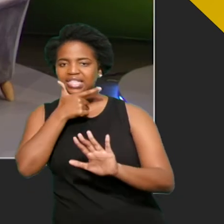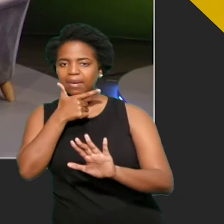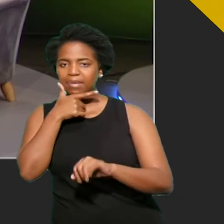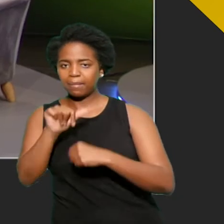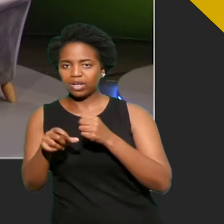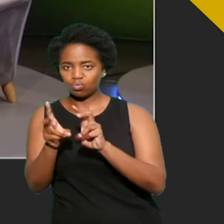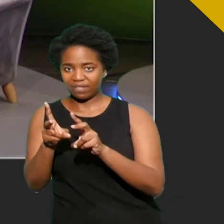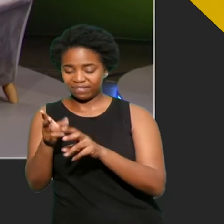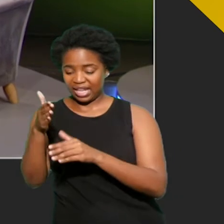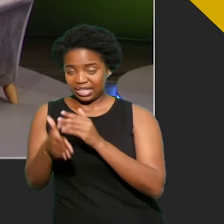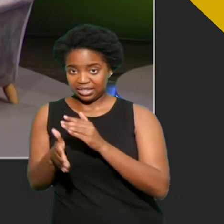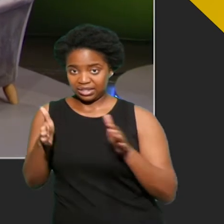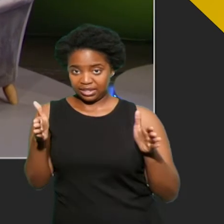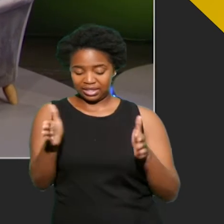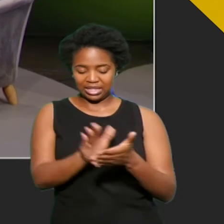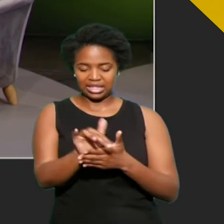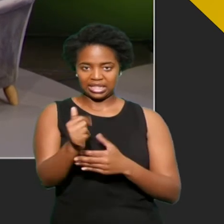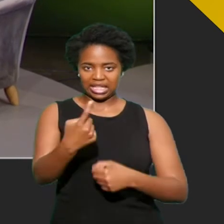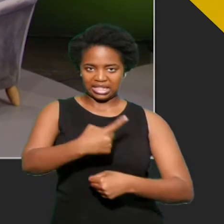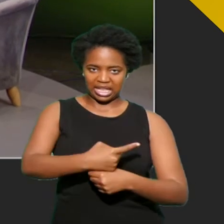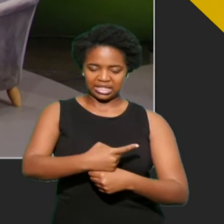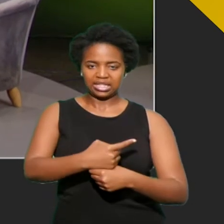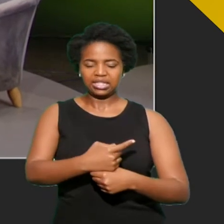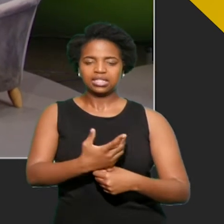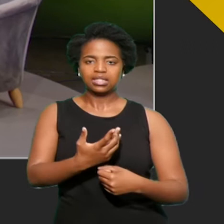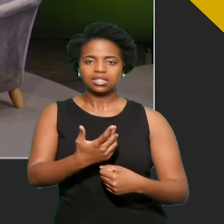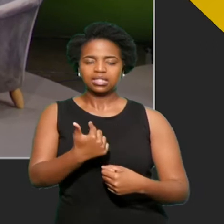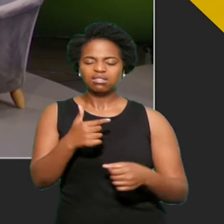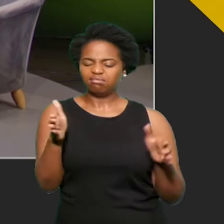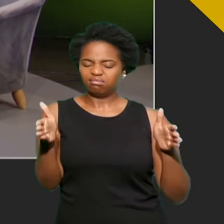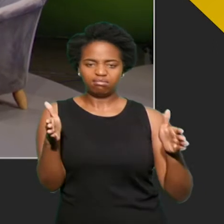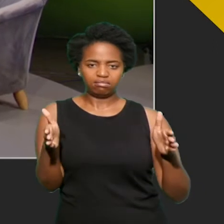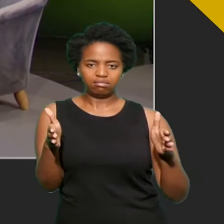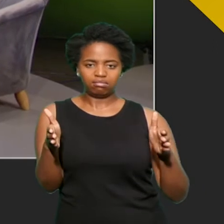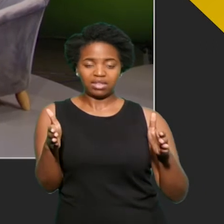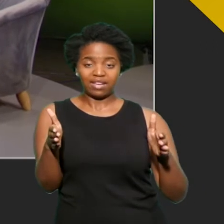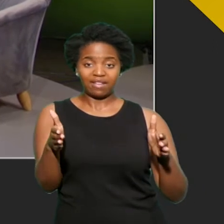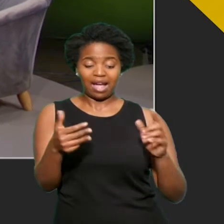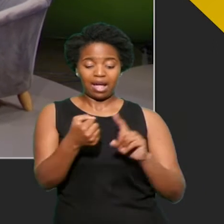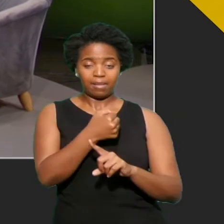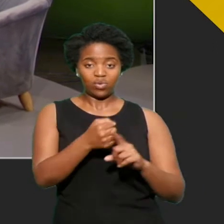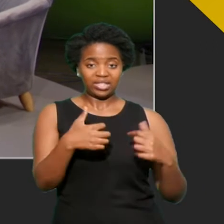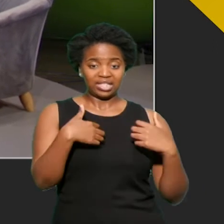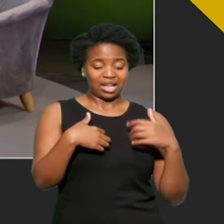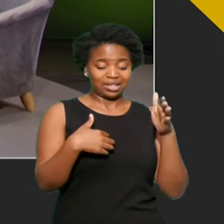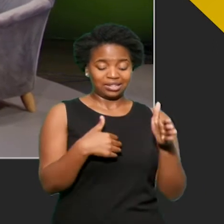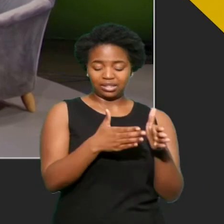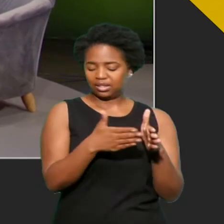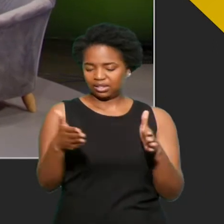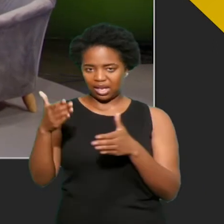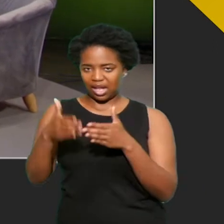December. Now, in an ideal world, imagine if abuse starts on that day and ends on the other day.